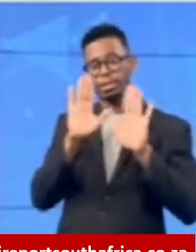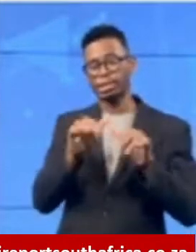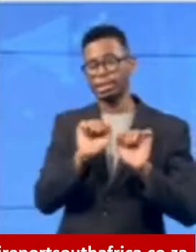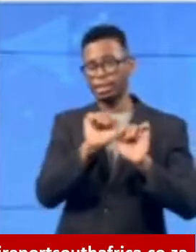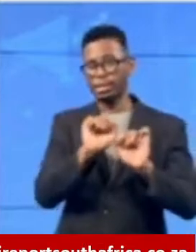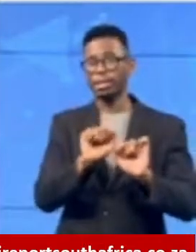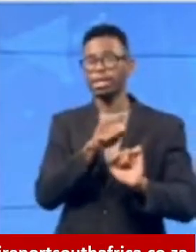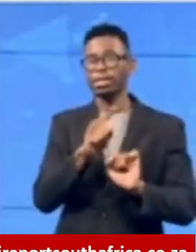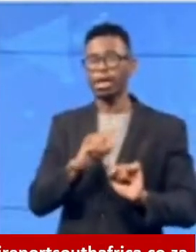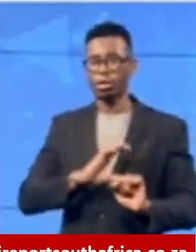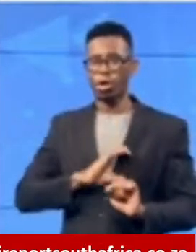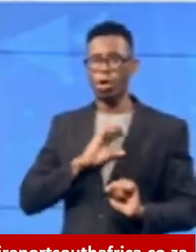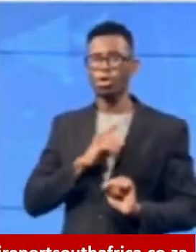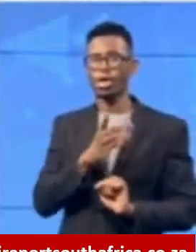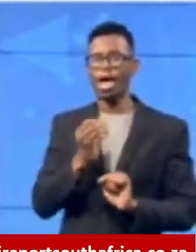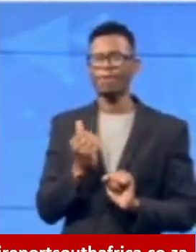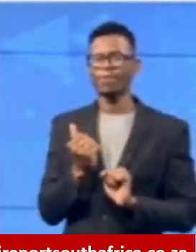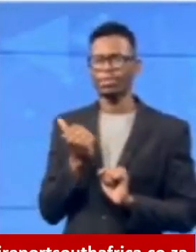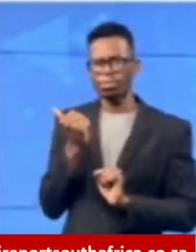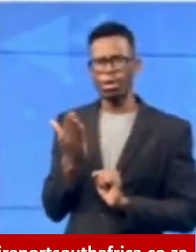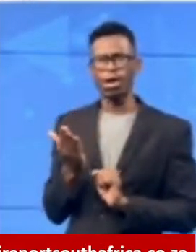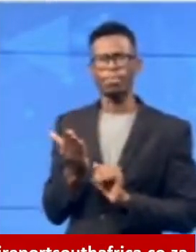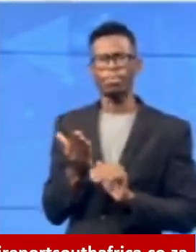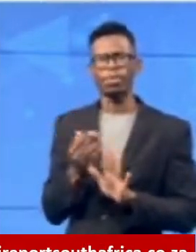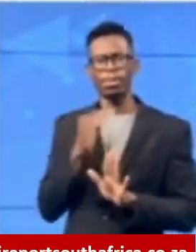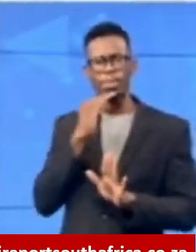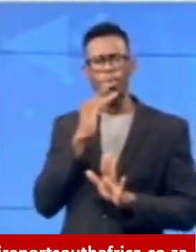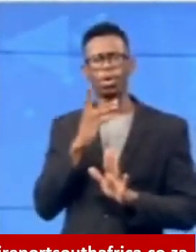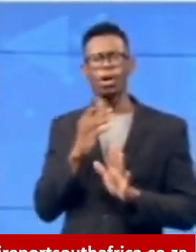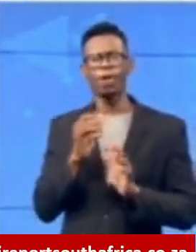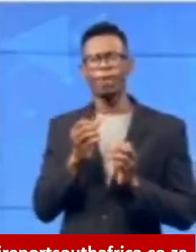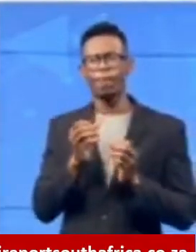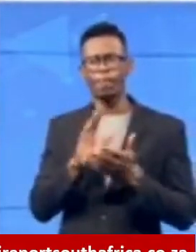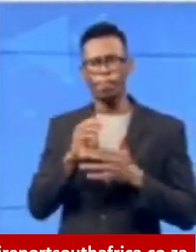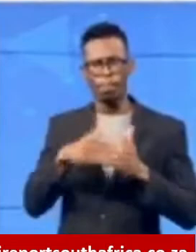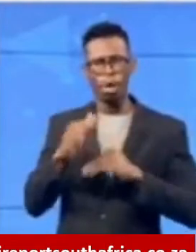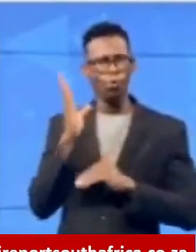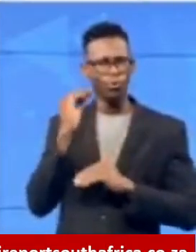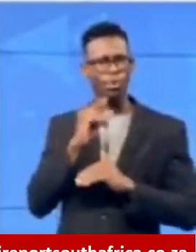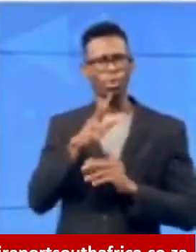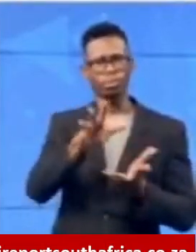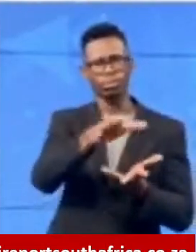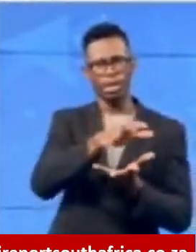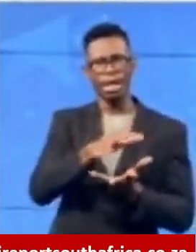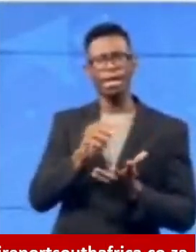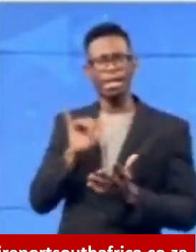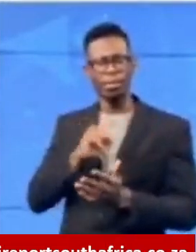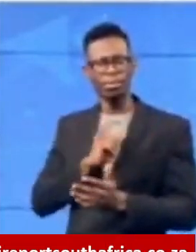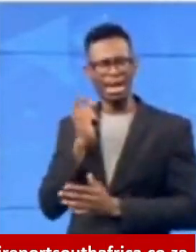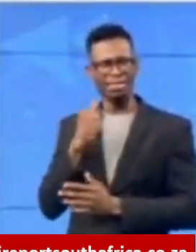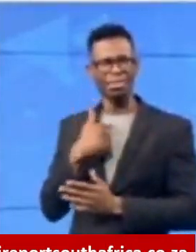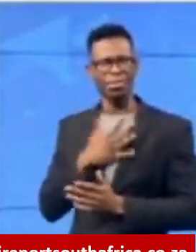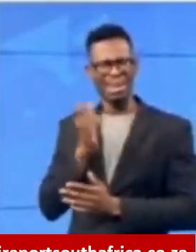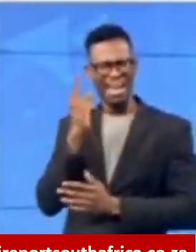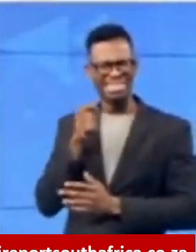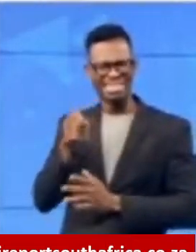now. They're going to obtain further statements, and that is how I understand. That's why I asked what is the nature of the investigation.